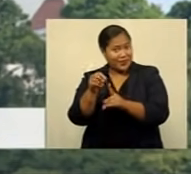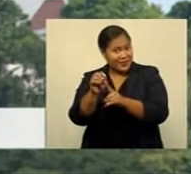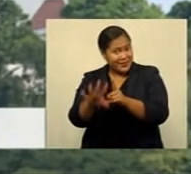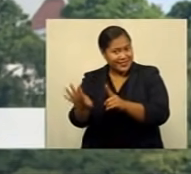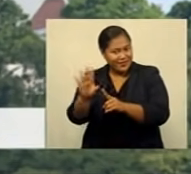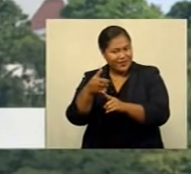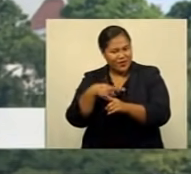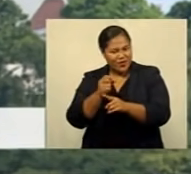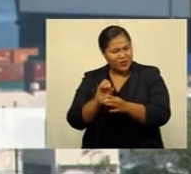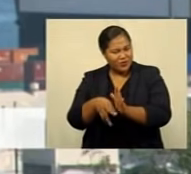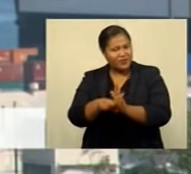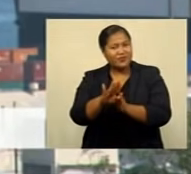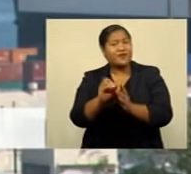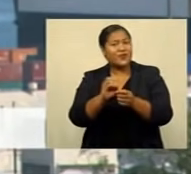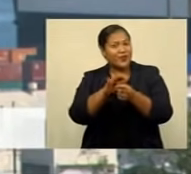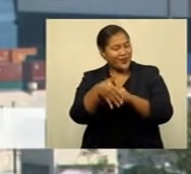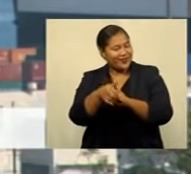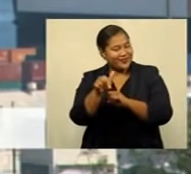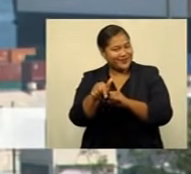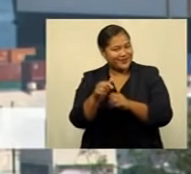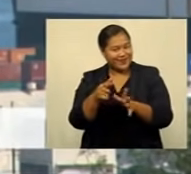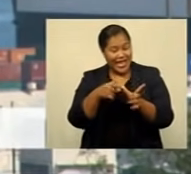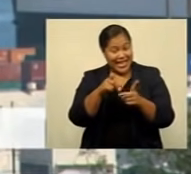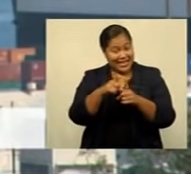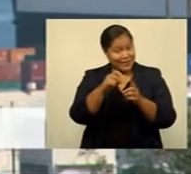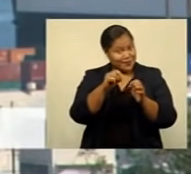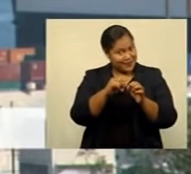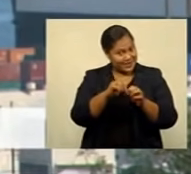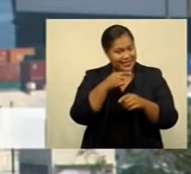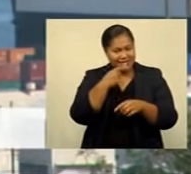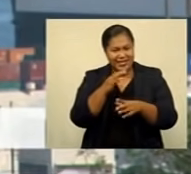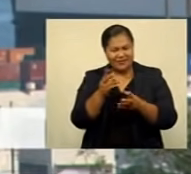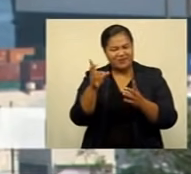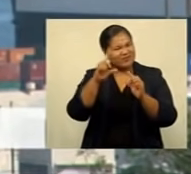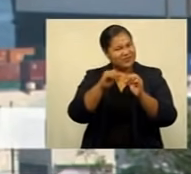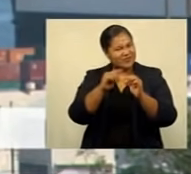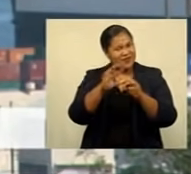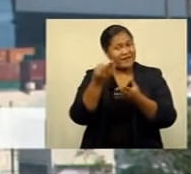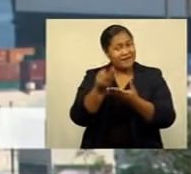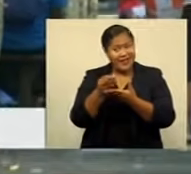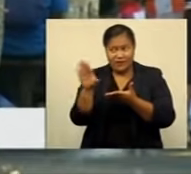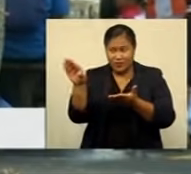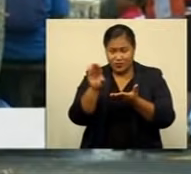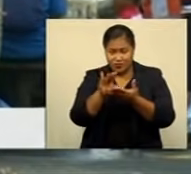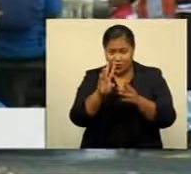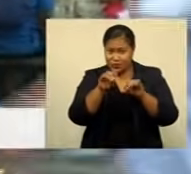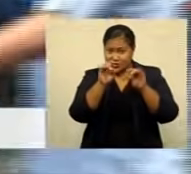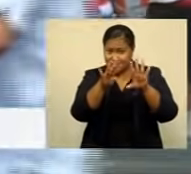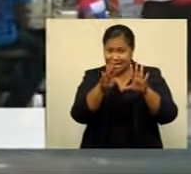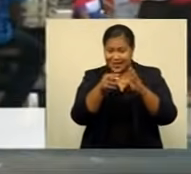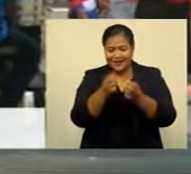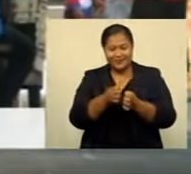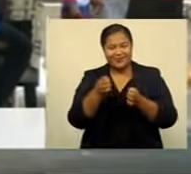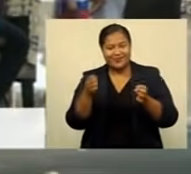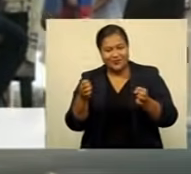the COVID-19 pandemic. The ADB says the additional financing from Australia will be used to expand the scope of the assistance to Fiji,